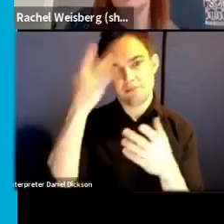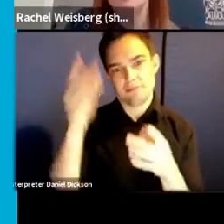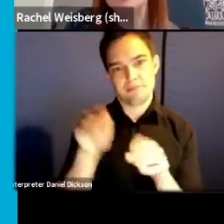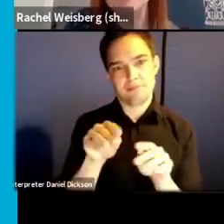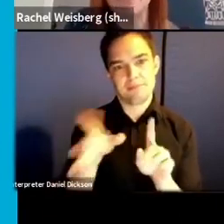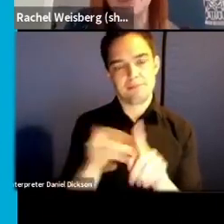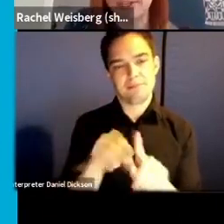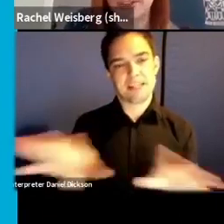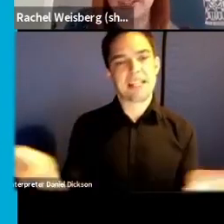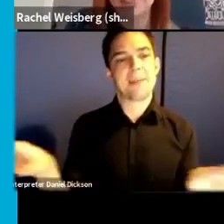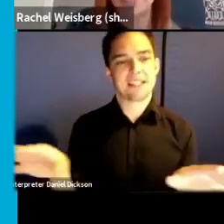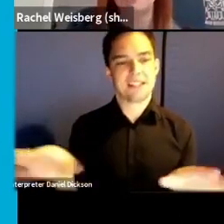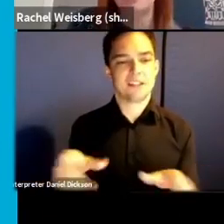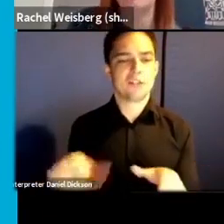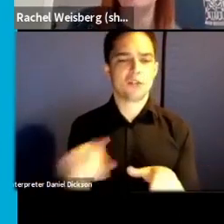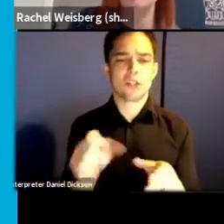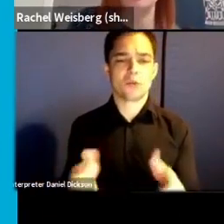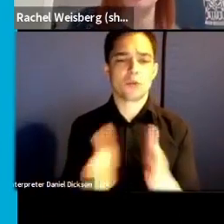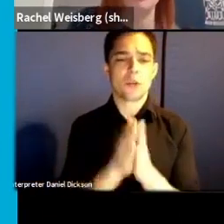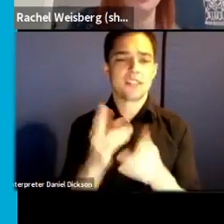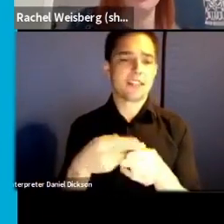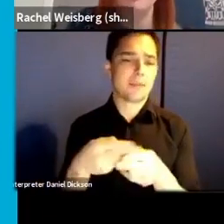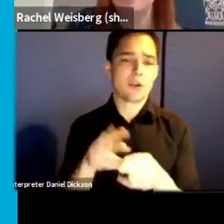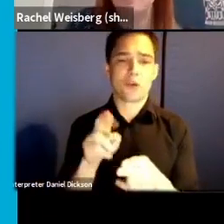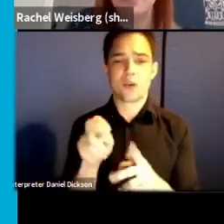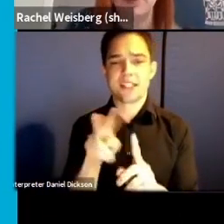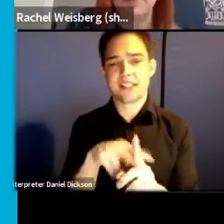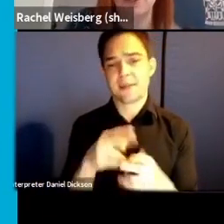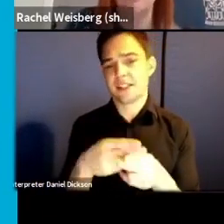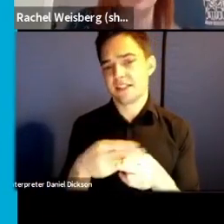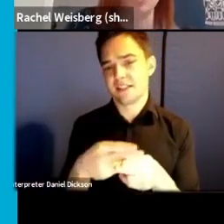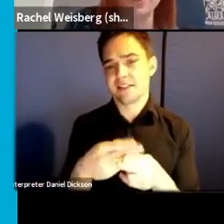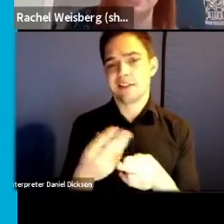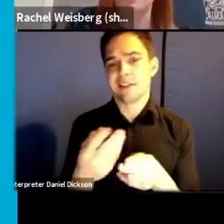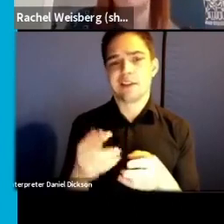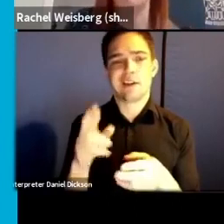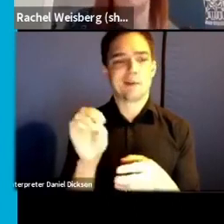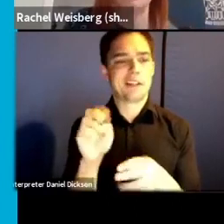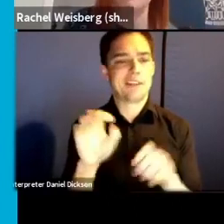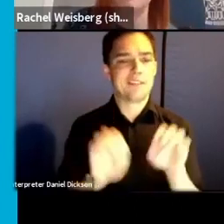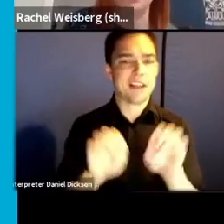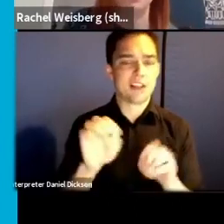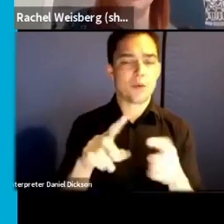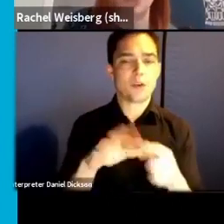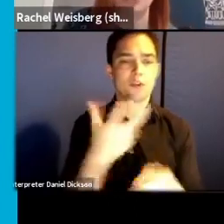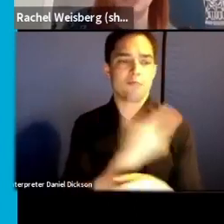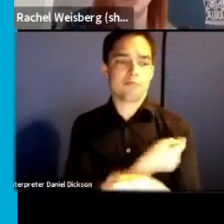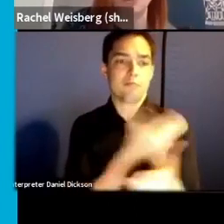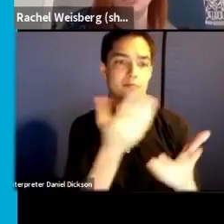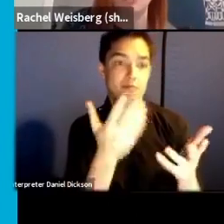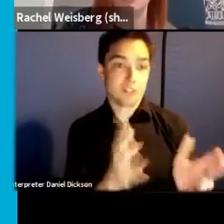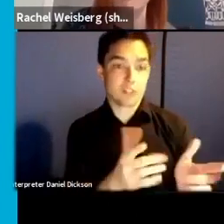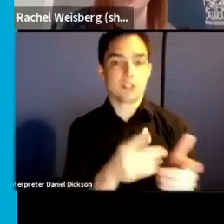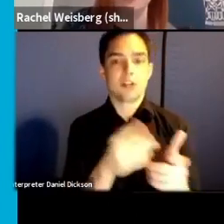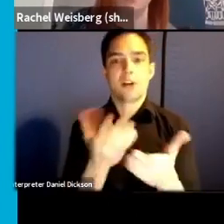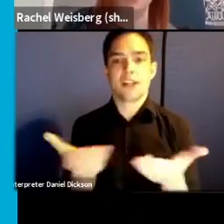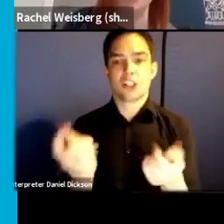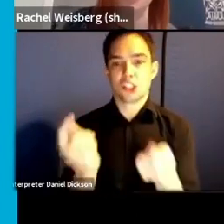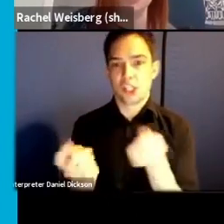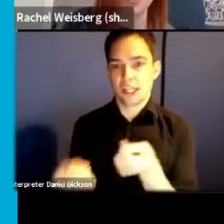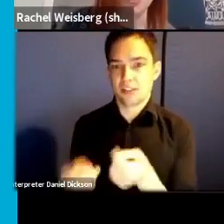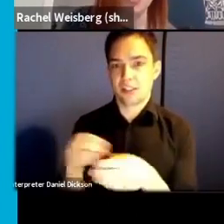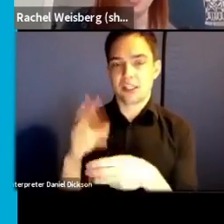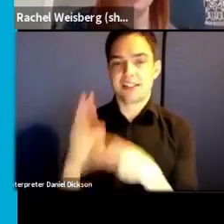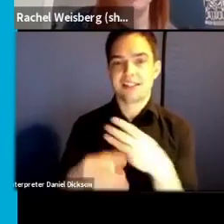always request temporary reassignment, to something that we could reevaluate once you're vaccinated or once things have changed in